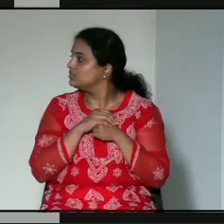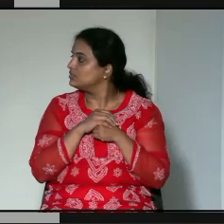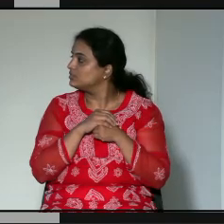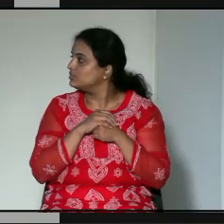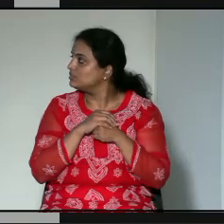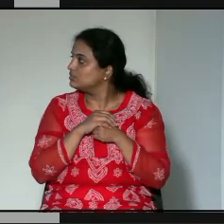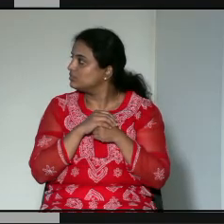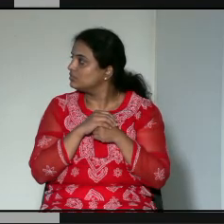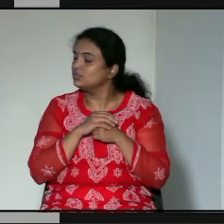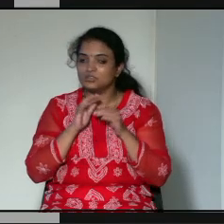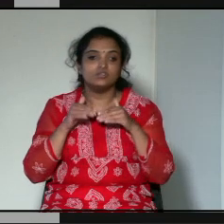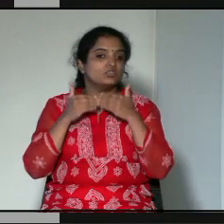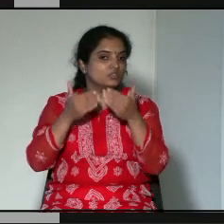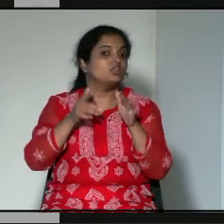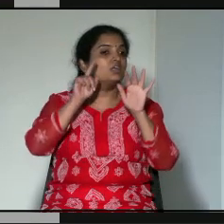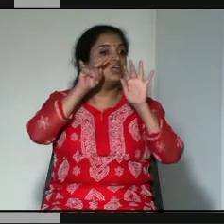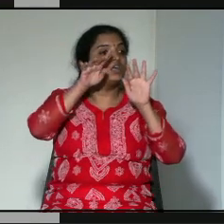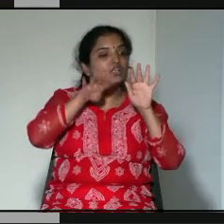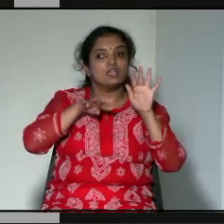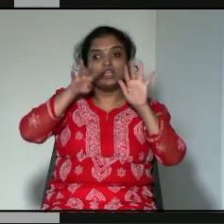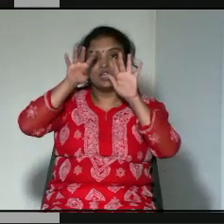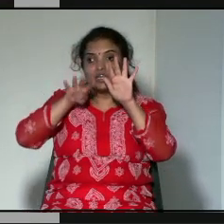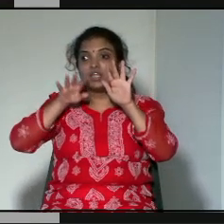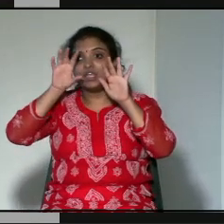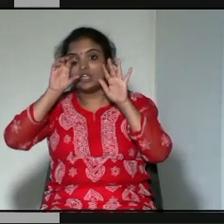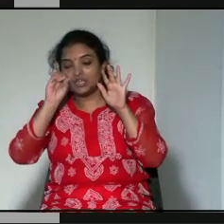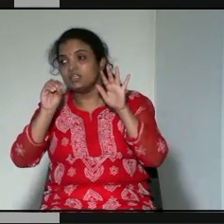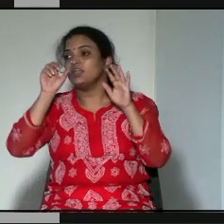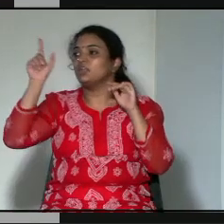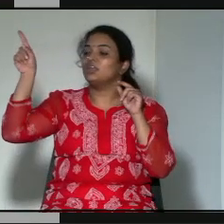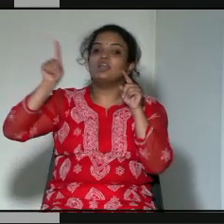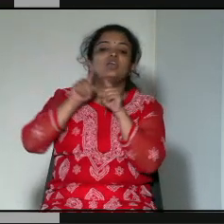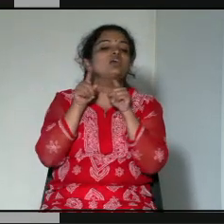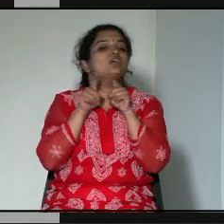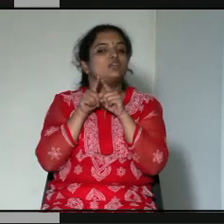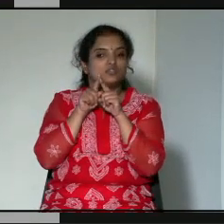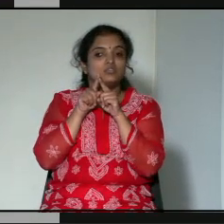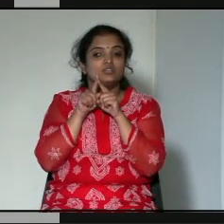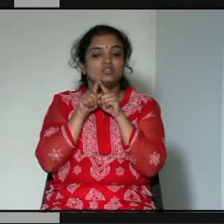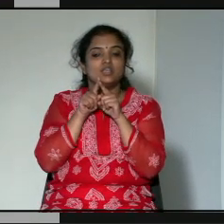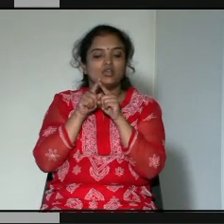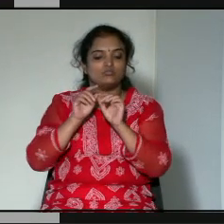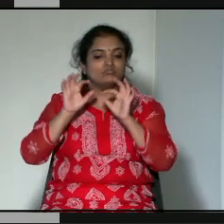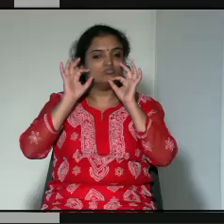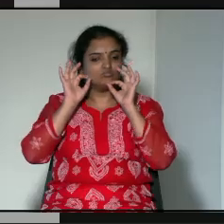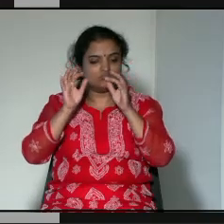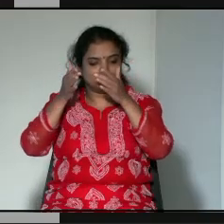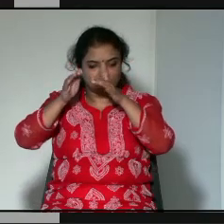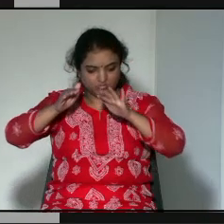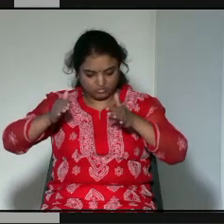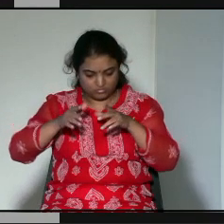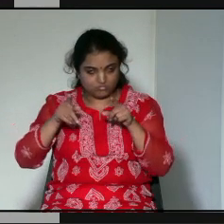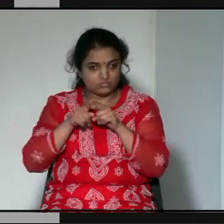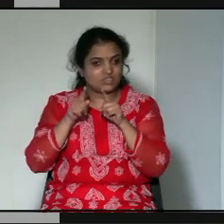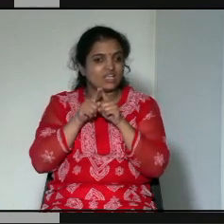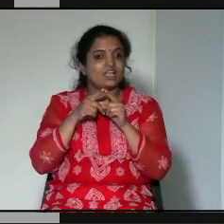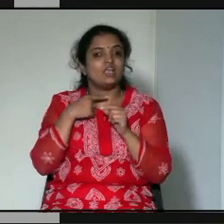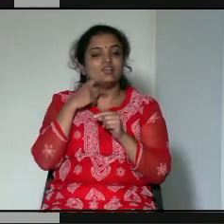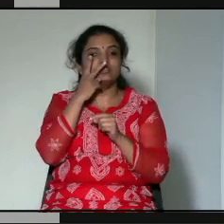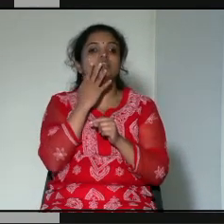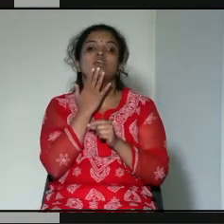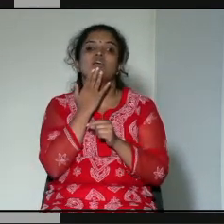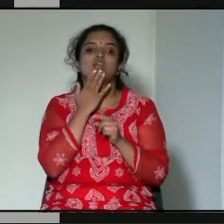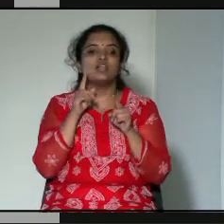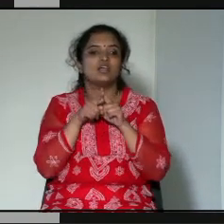from the 1990s, we see the artist exhibiting her season's freshly casting sculptures on the open grounds of the Elachi